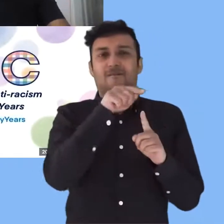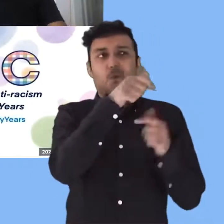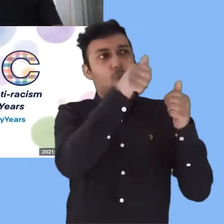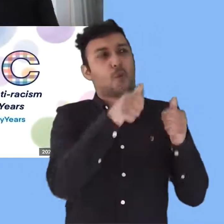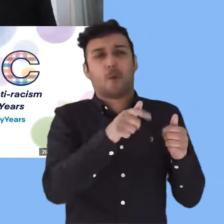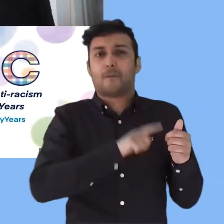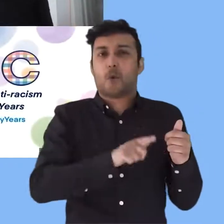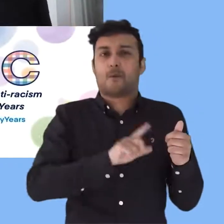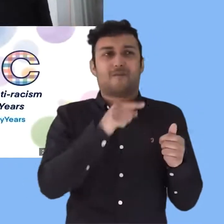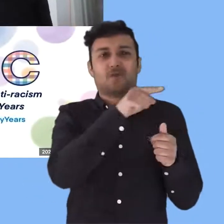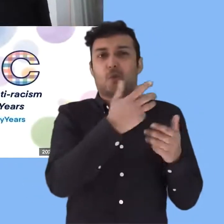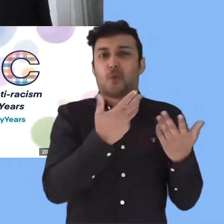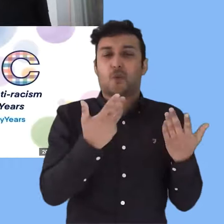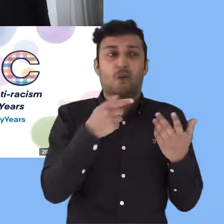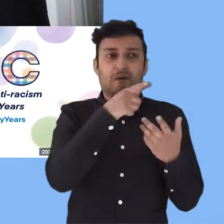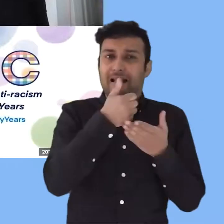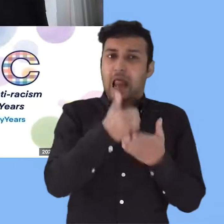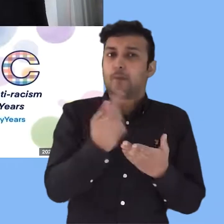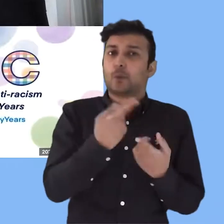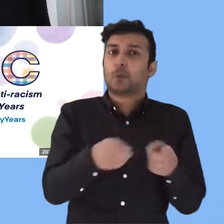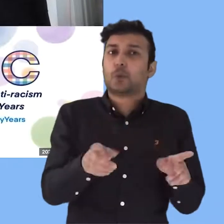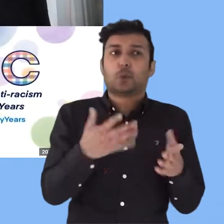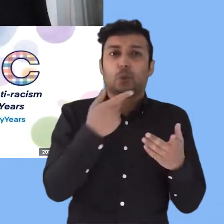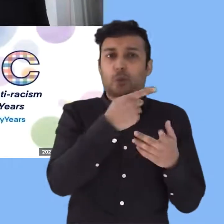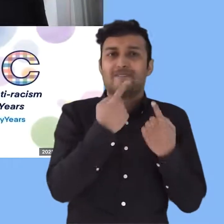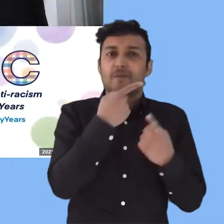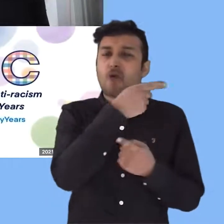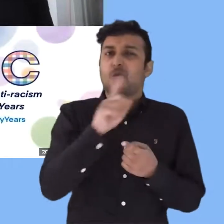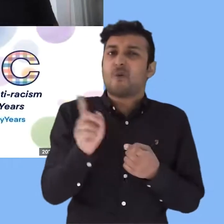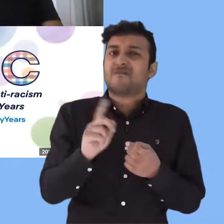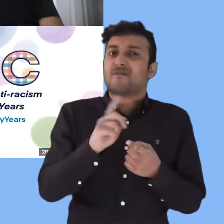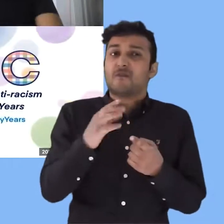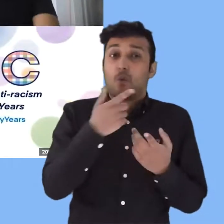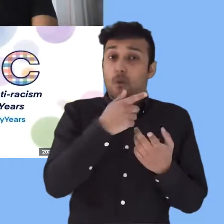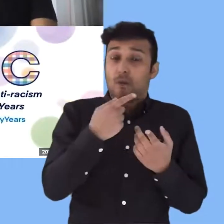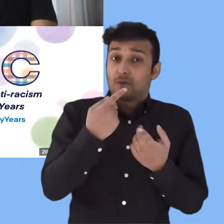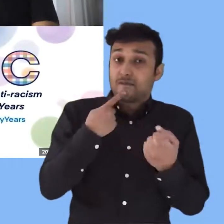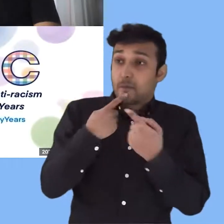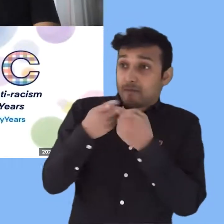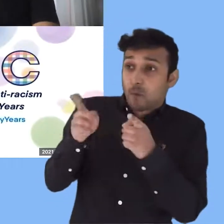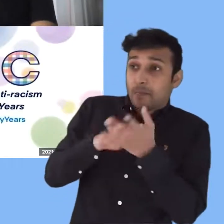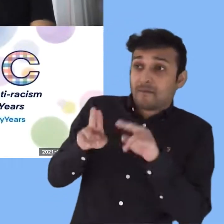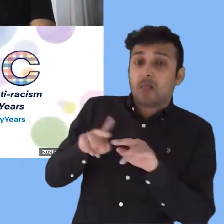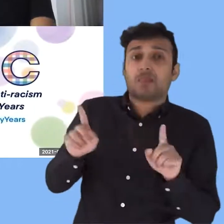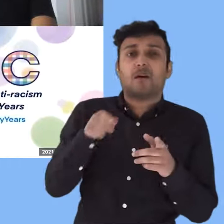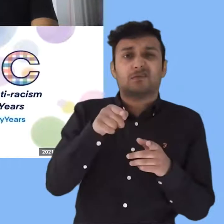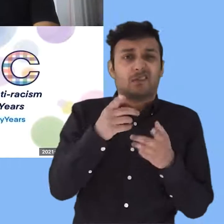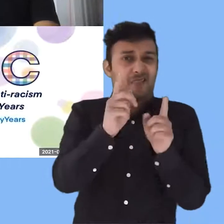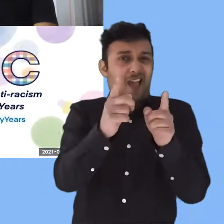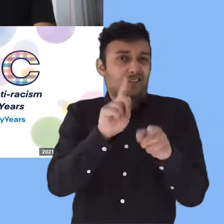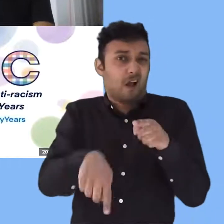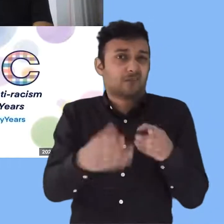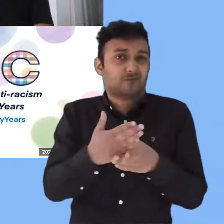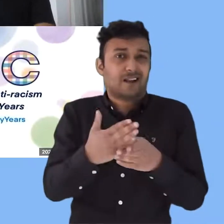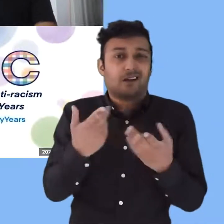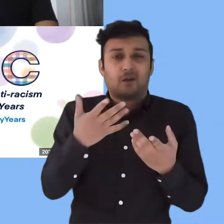it to guide? So I think in terms of just the answer that you've given, that gives enough information. And obviously, if the person feels that they want a bit